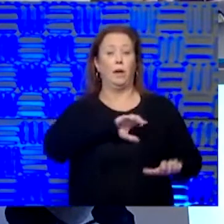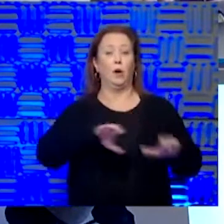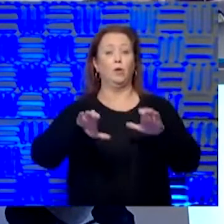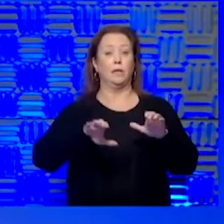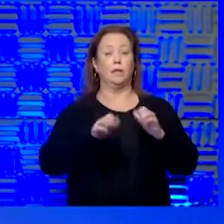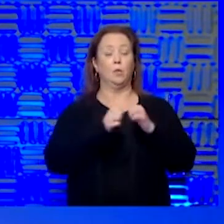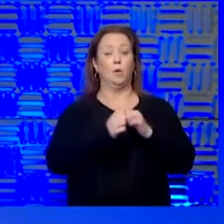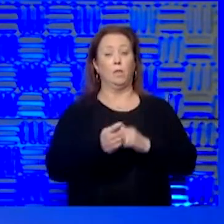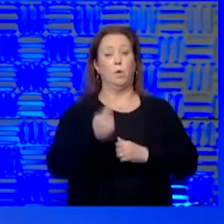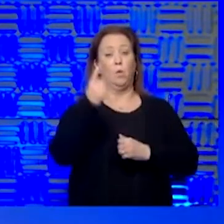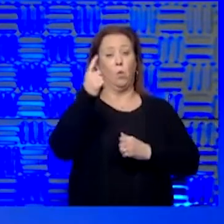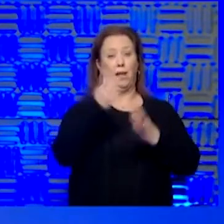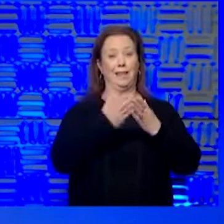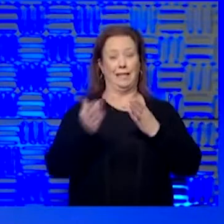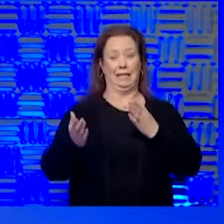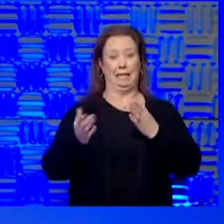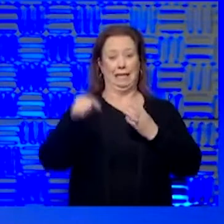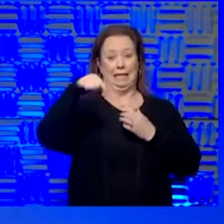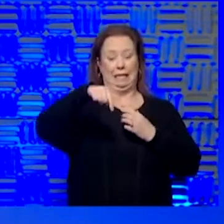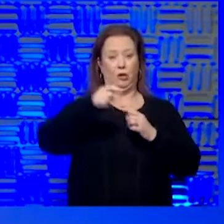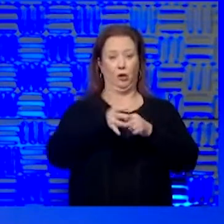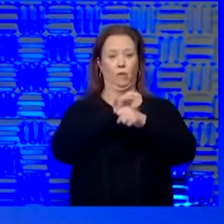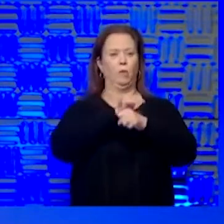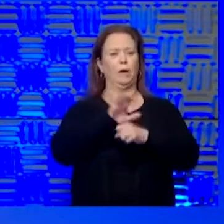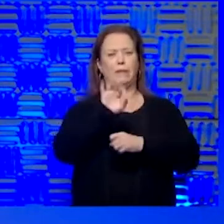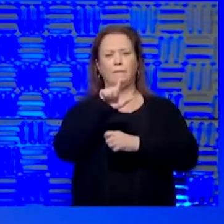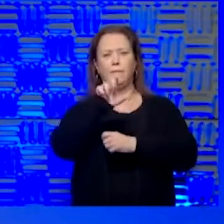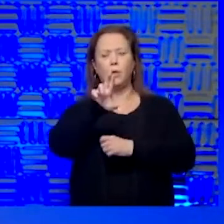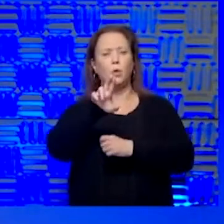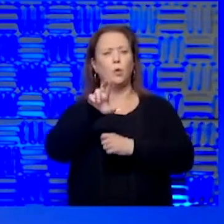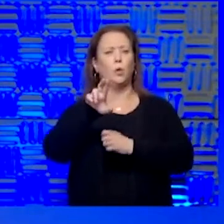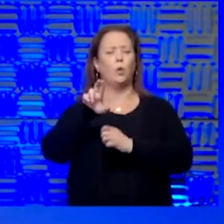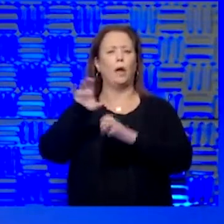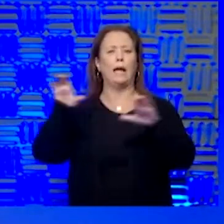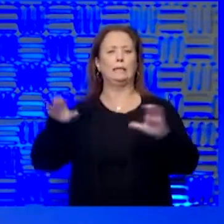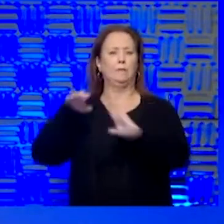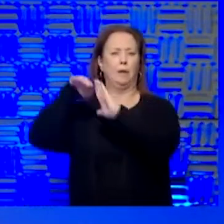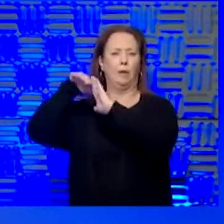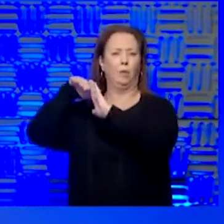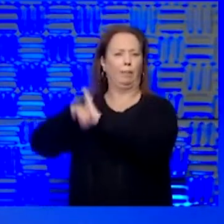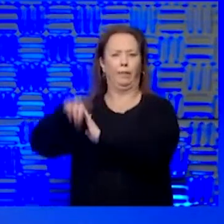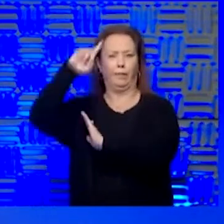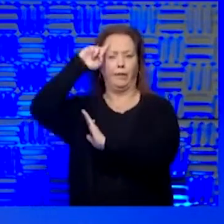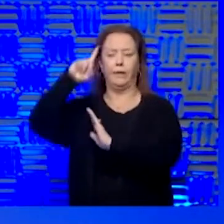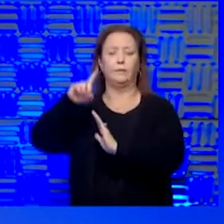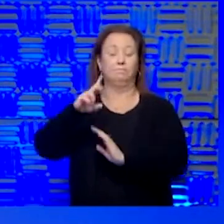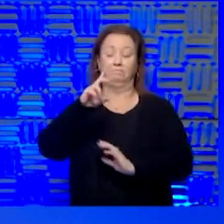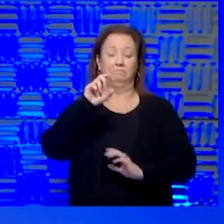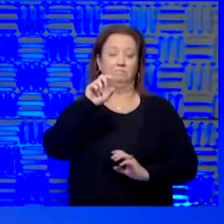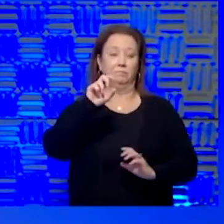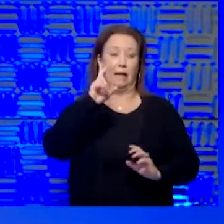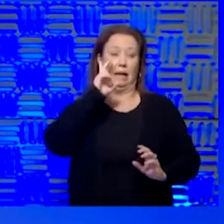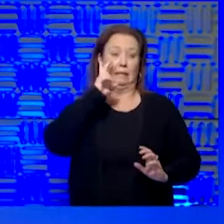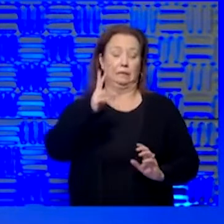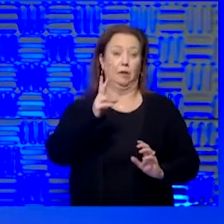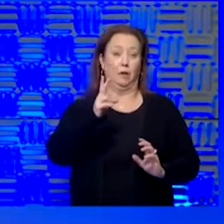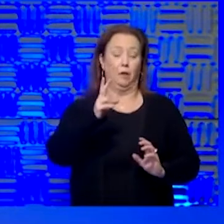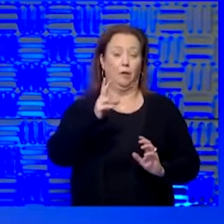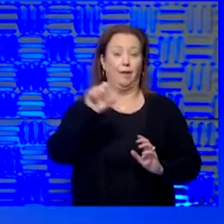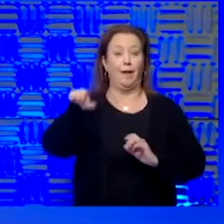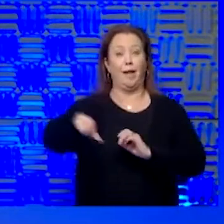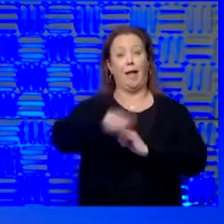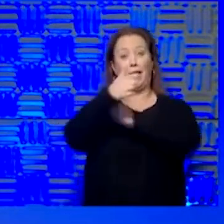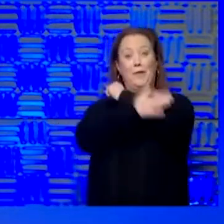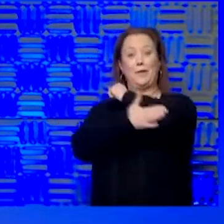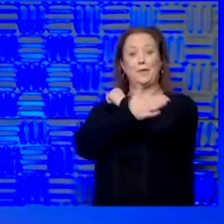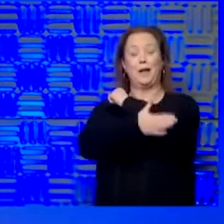one thing here for the most part. We think flu activity has really declined. I saw, there are other countries